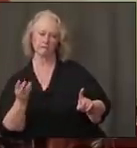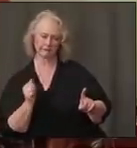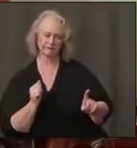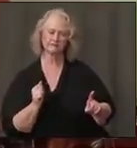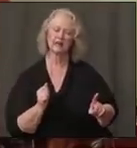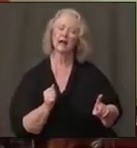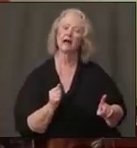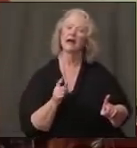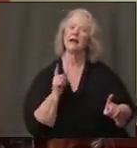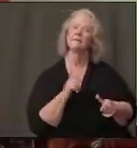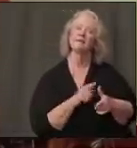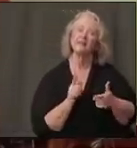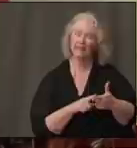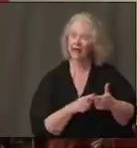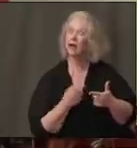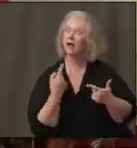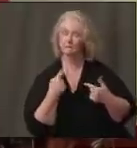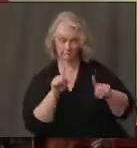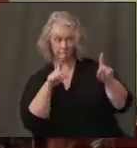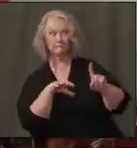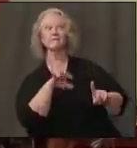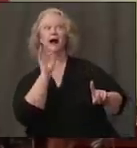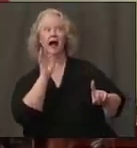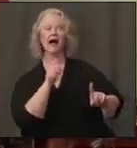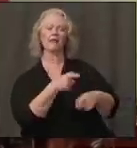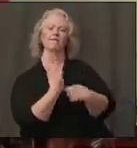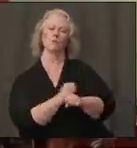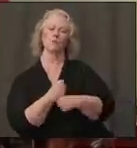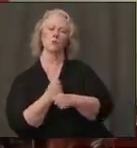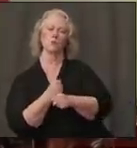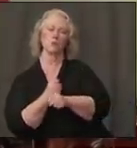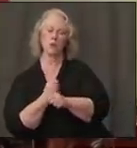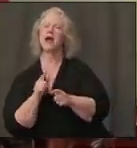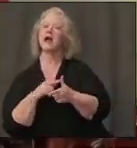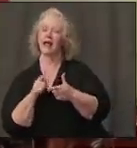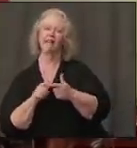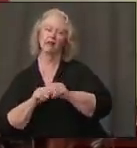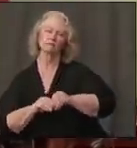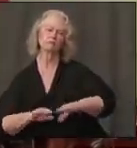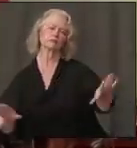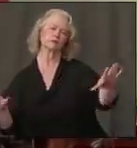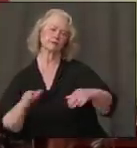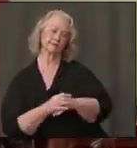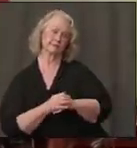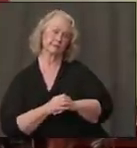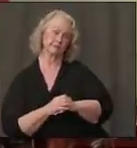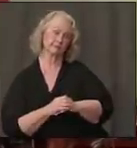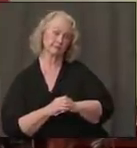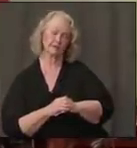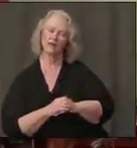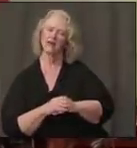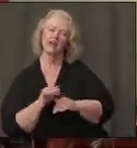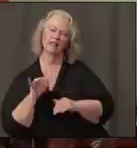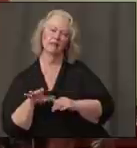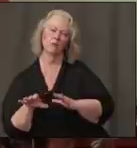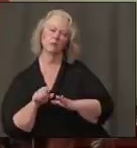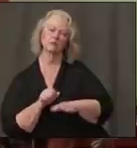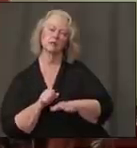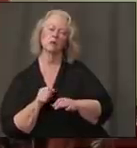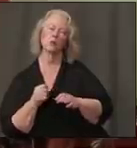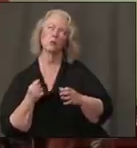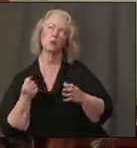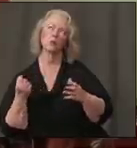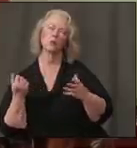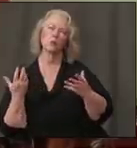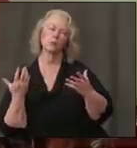need to produce it in scale, we need to distribute it, and we need to get it into people's arms. And we shouldn't forget that is going to be a major